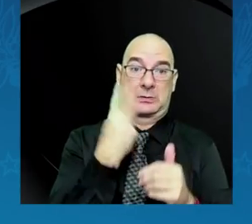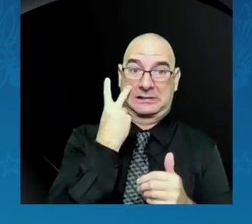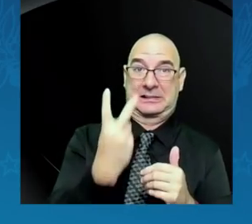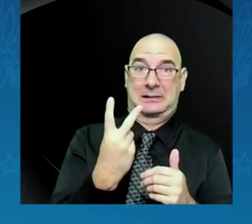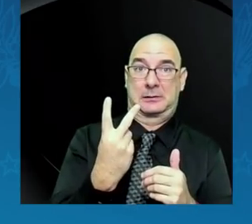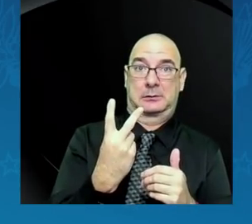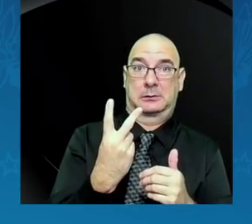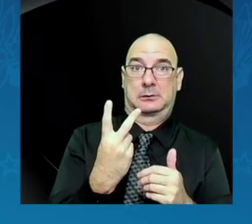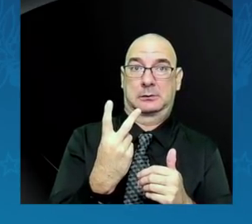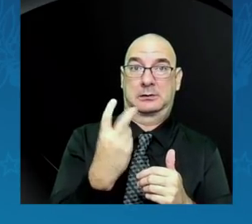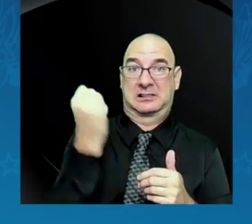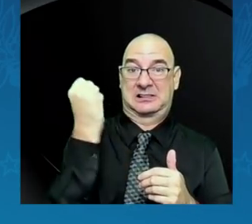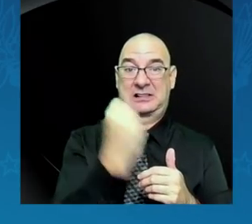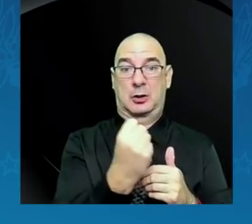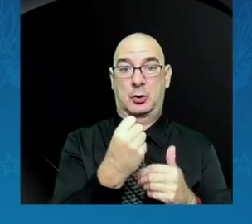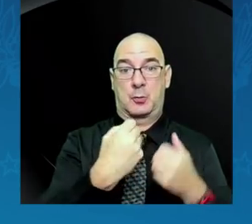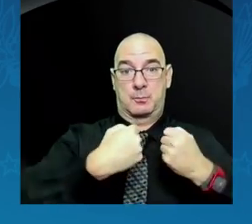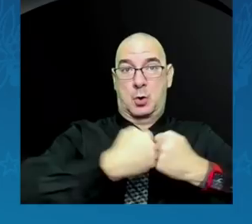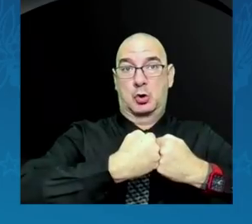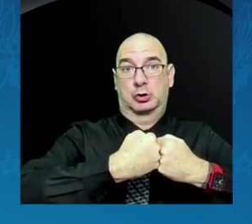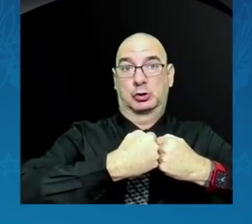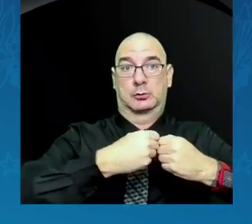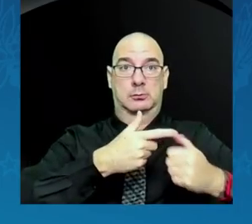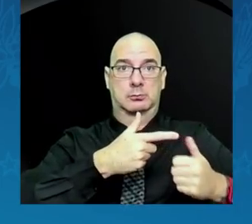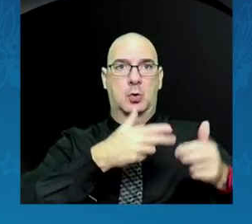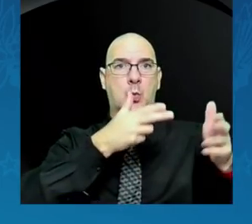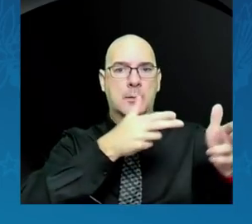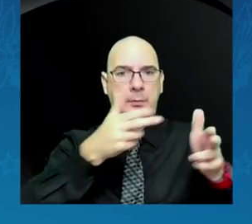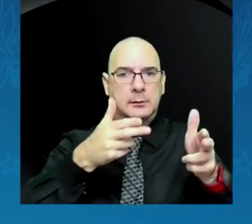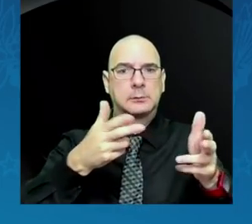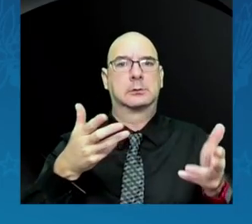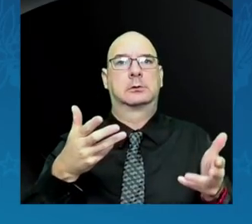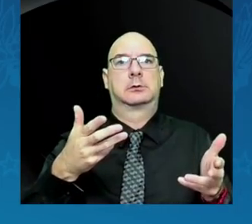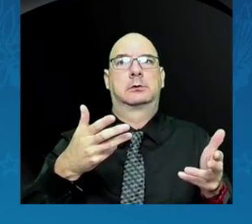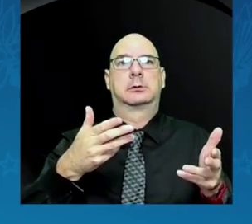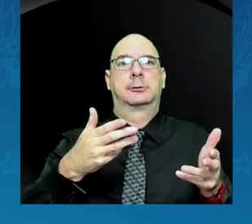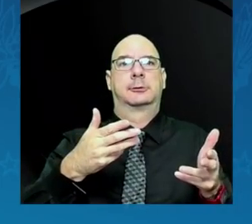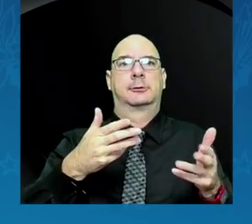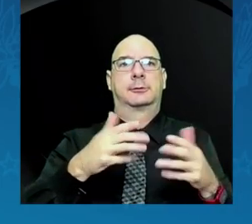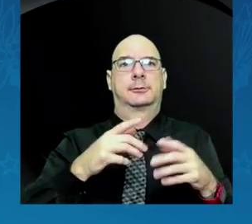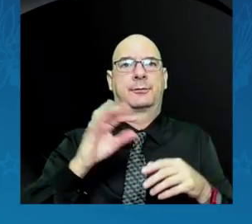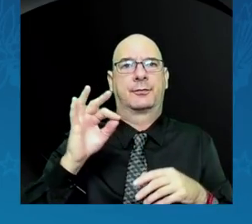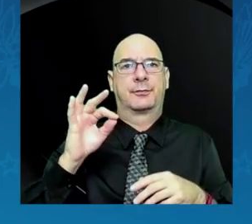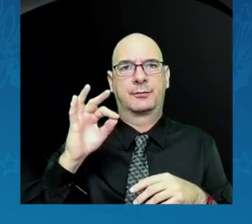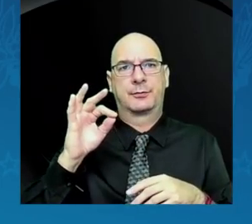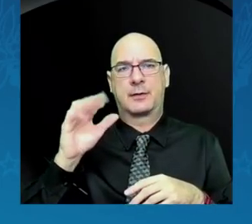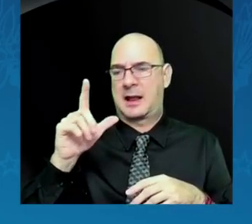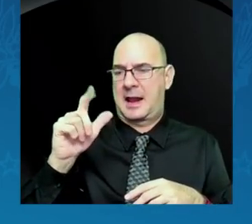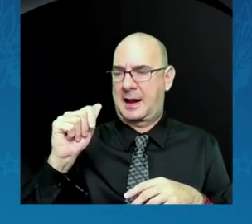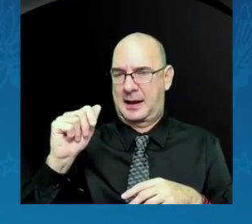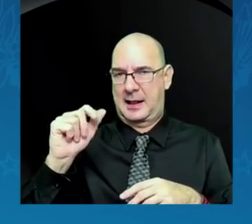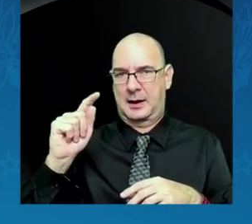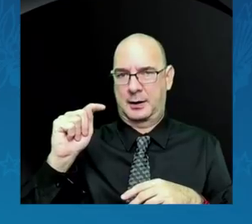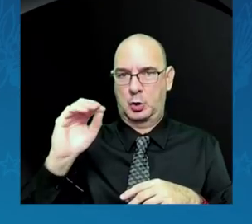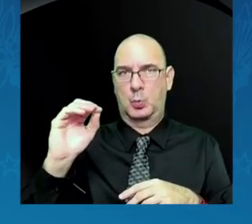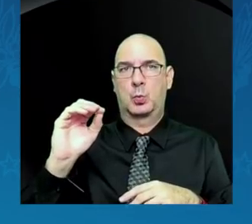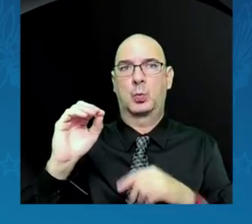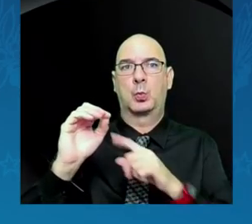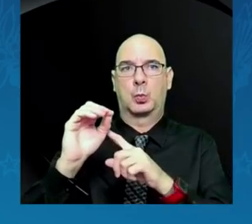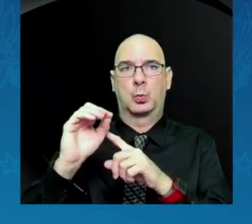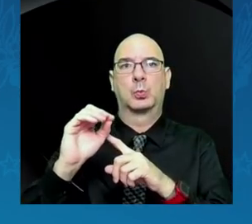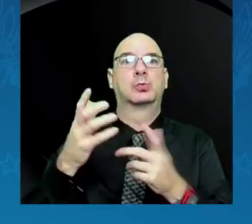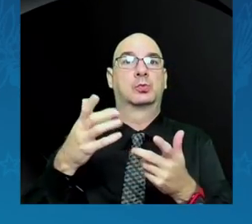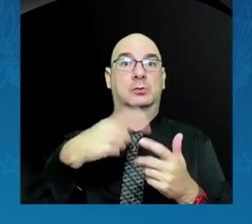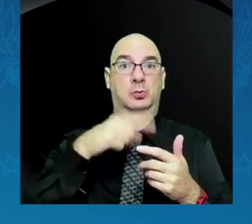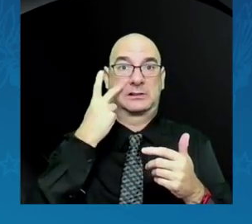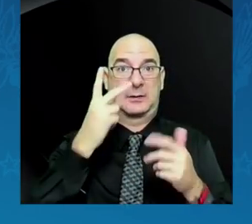with the weaponization of the Latino immigration into the US? And secondly,